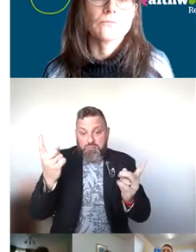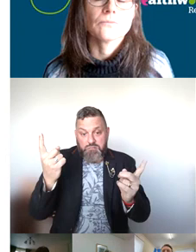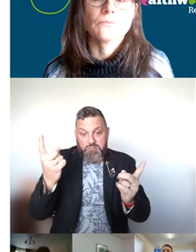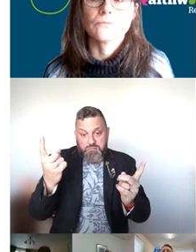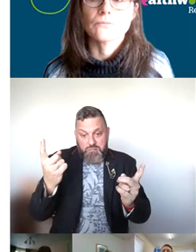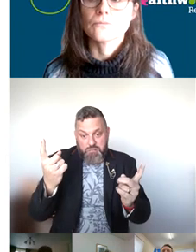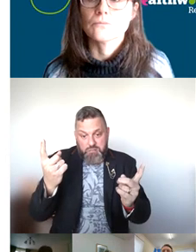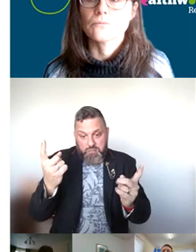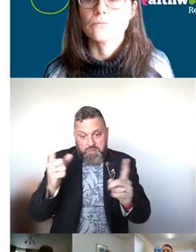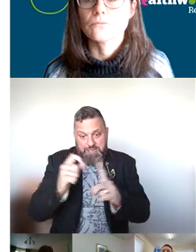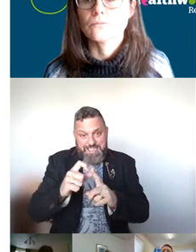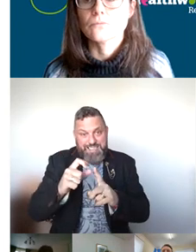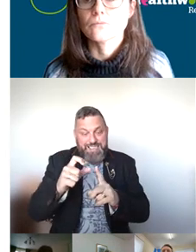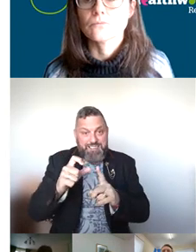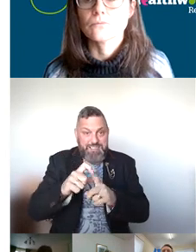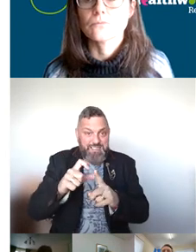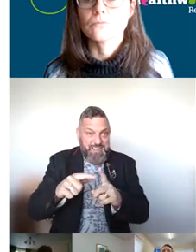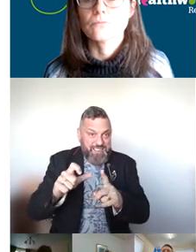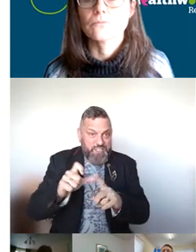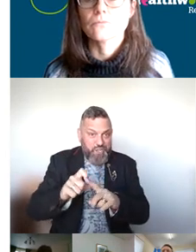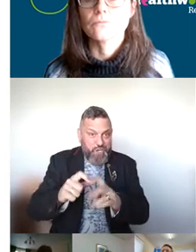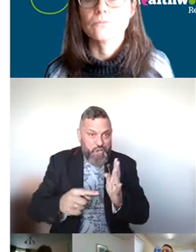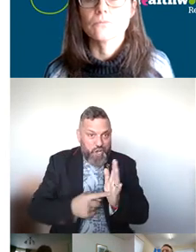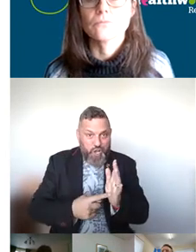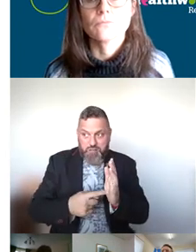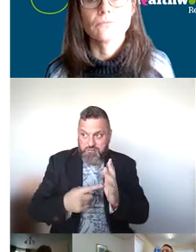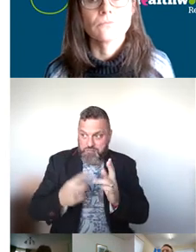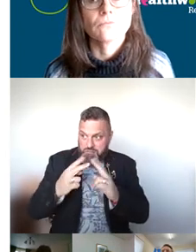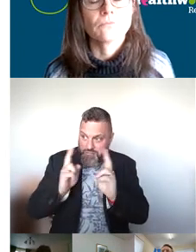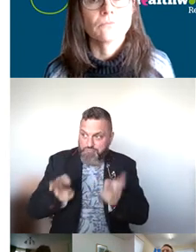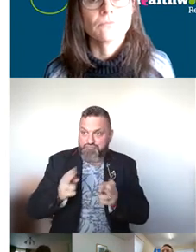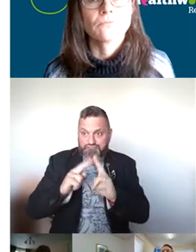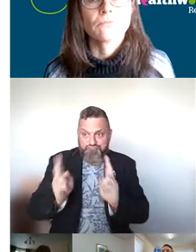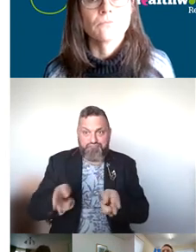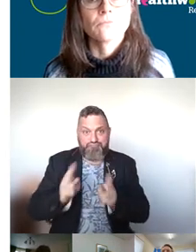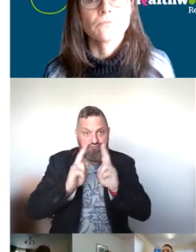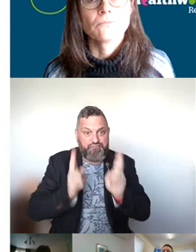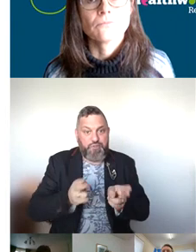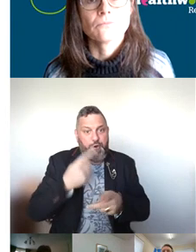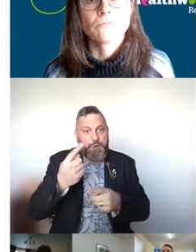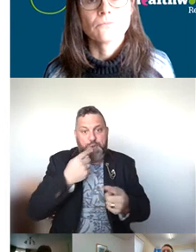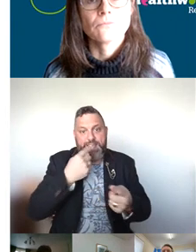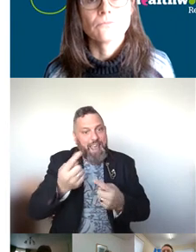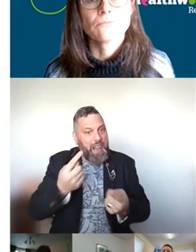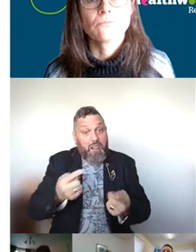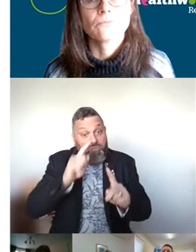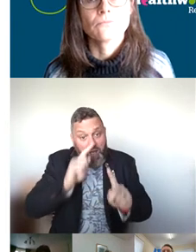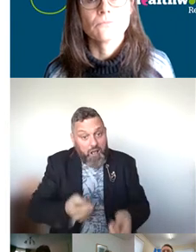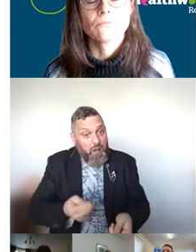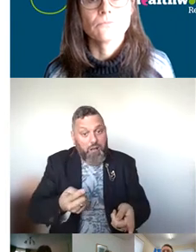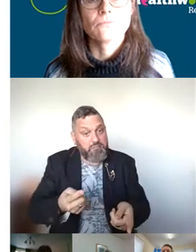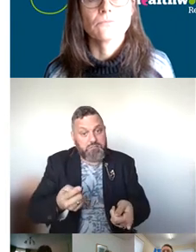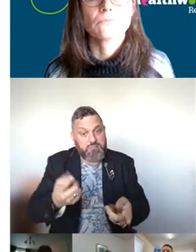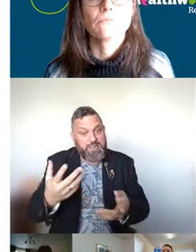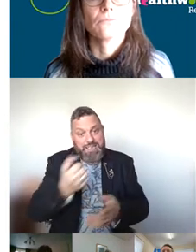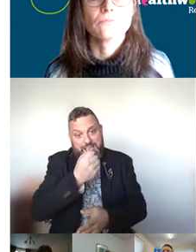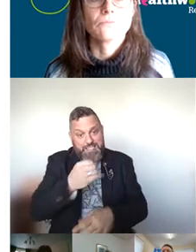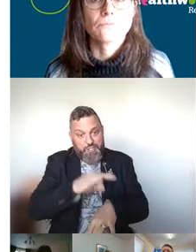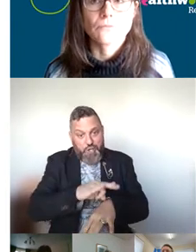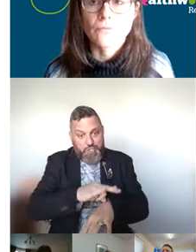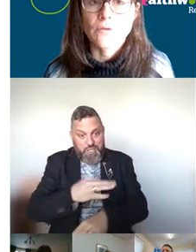and Didcot is growing. We've got houses being built all the time. Who is telling those people they cannot register with a doctor? Thank